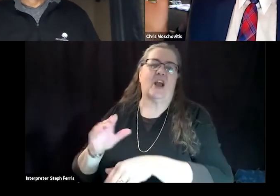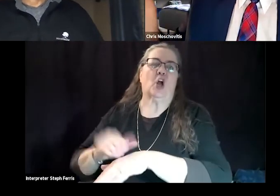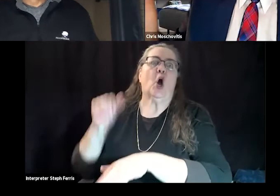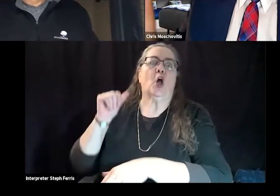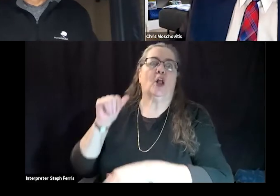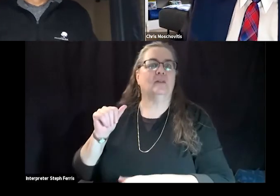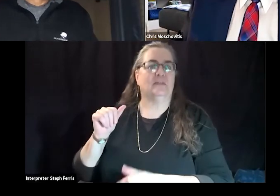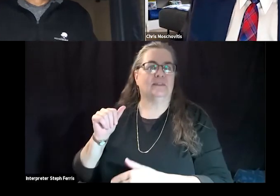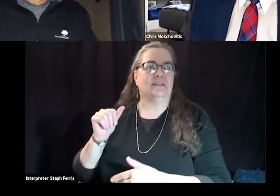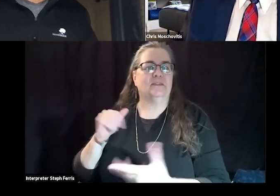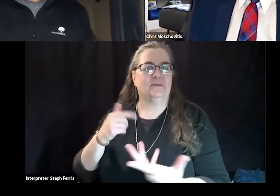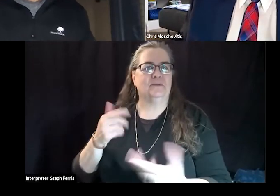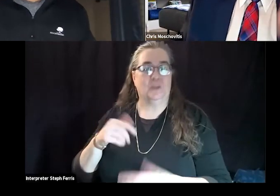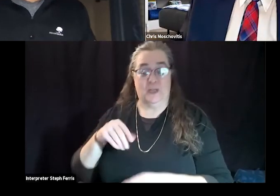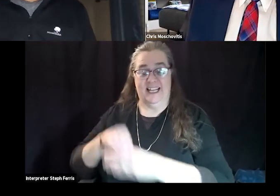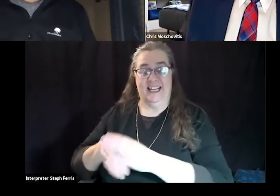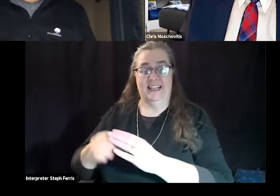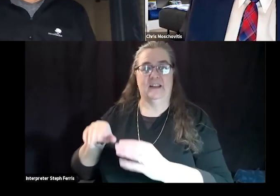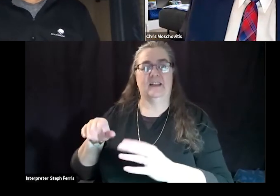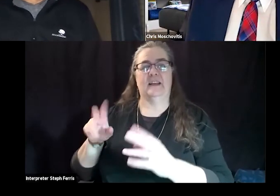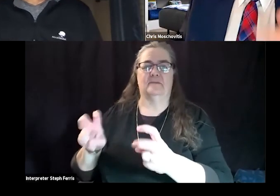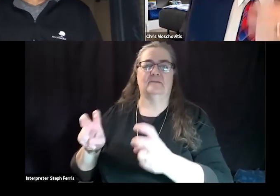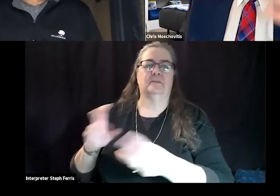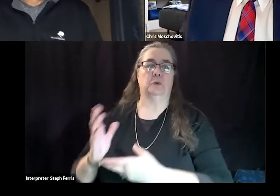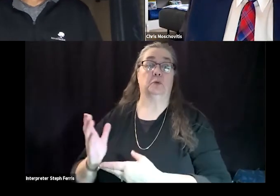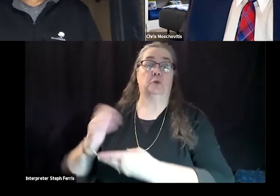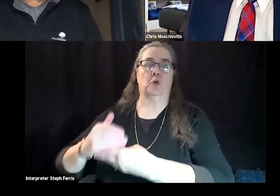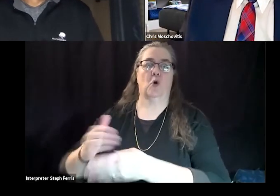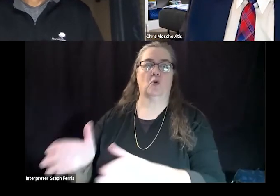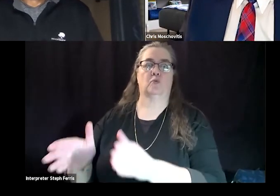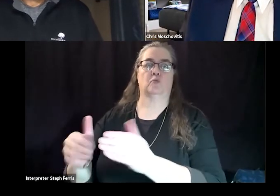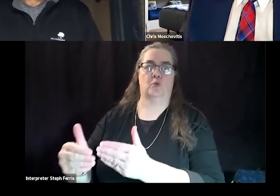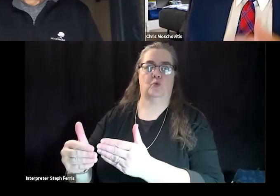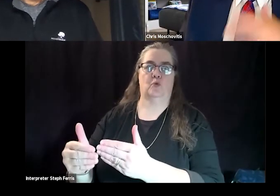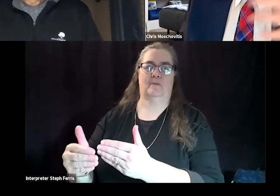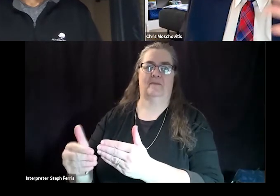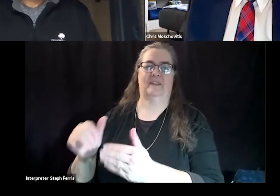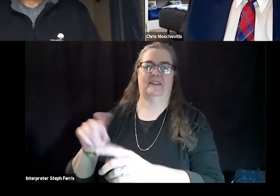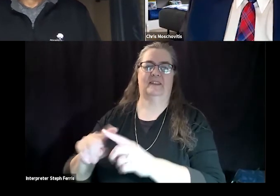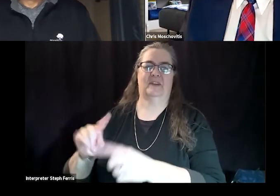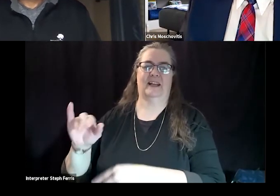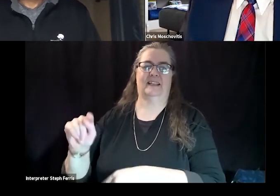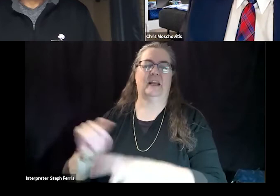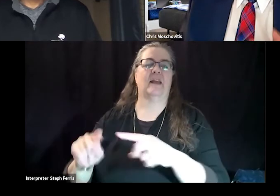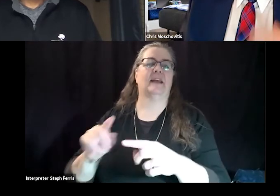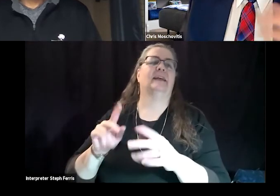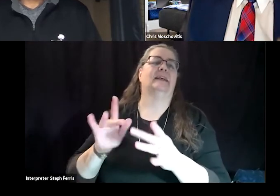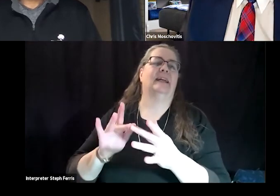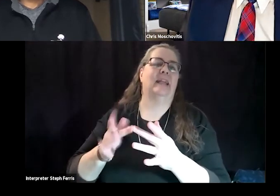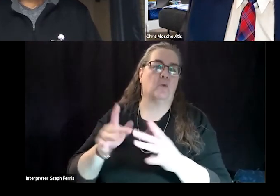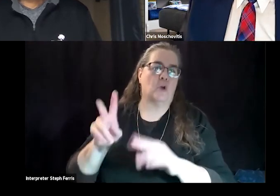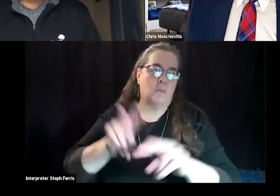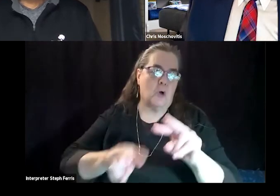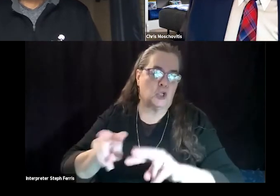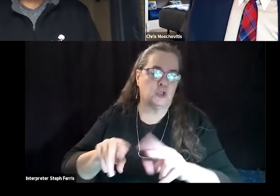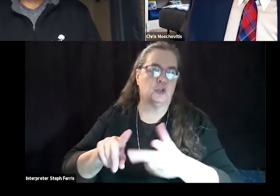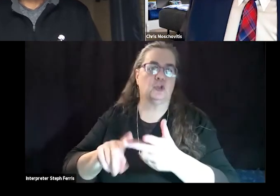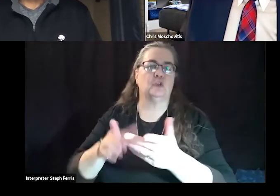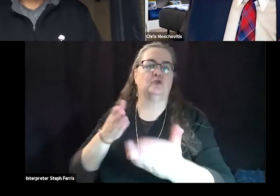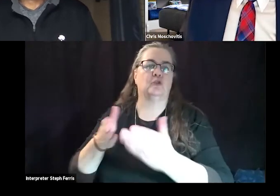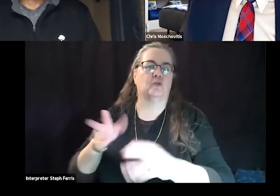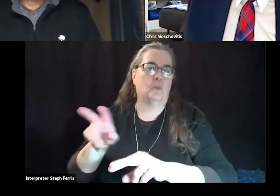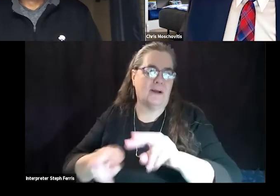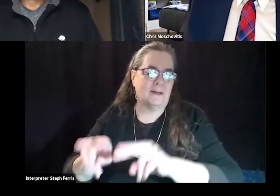room IT fields, like, the network managers and the server managers and the help desk people, all of that,